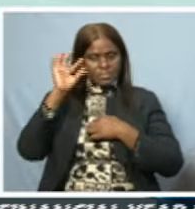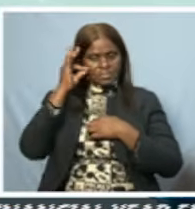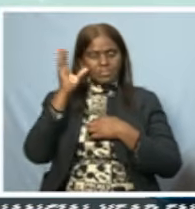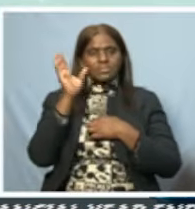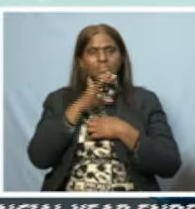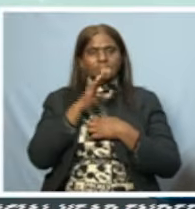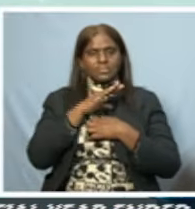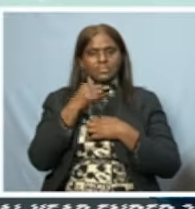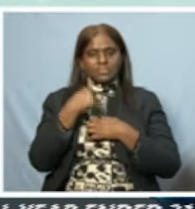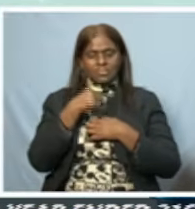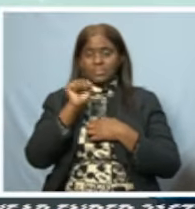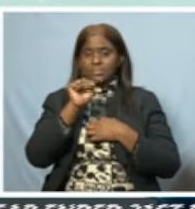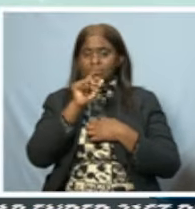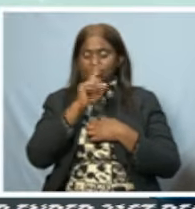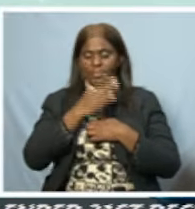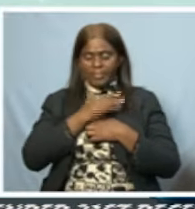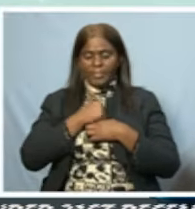the is not